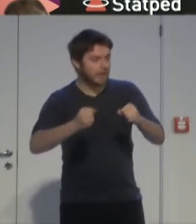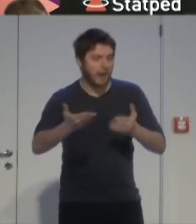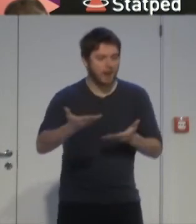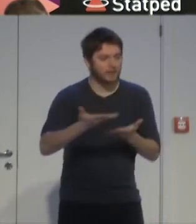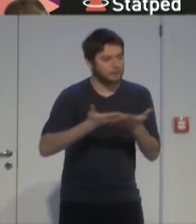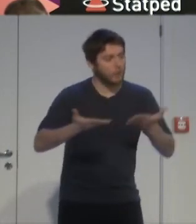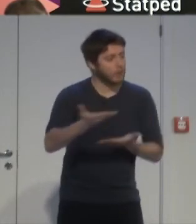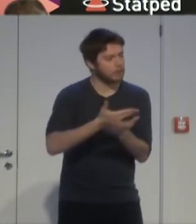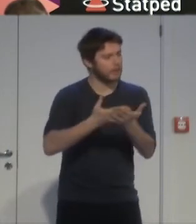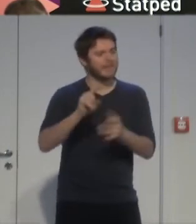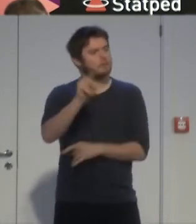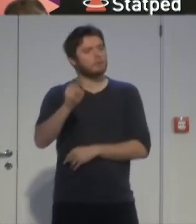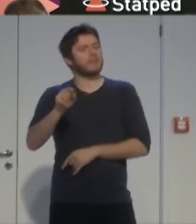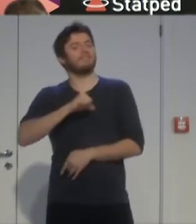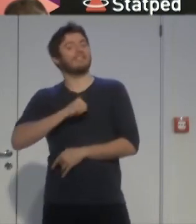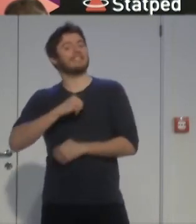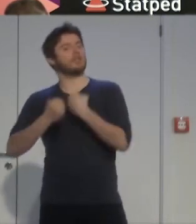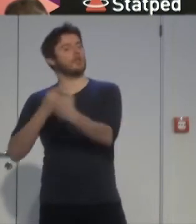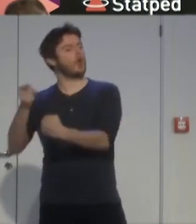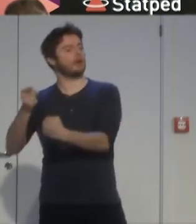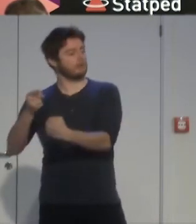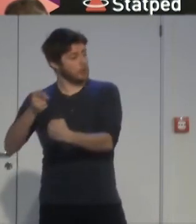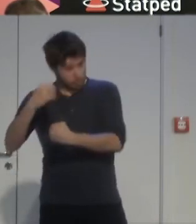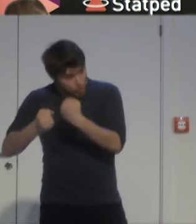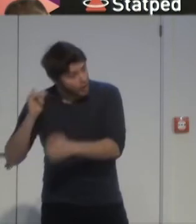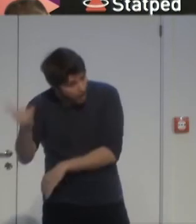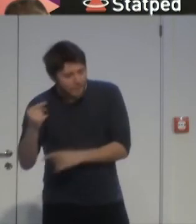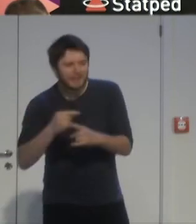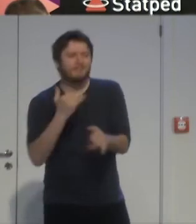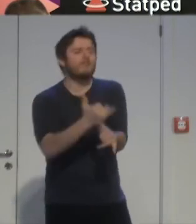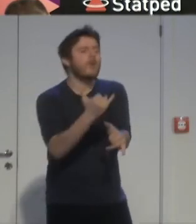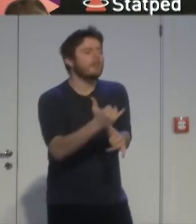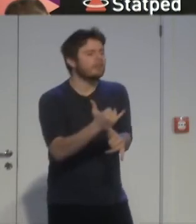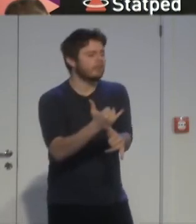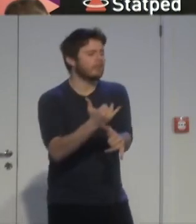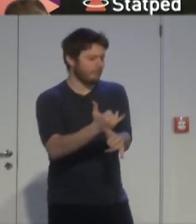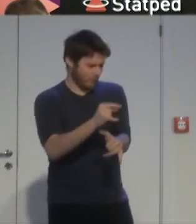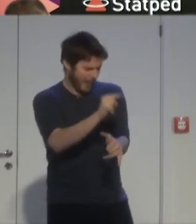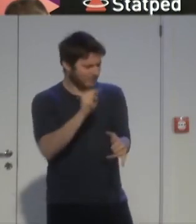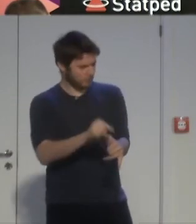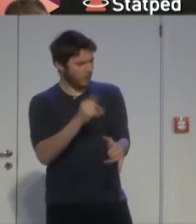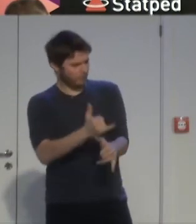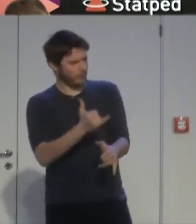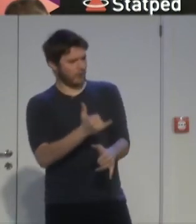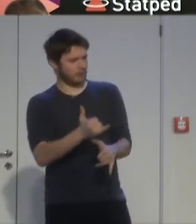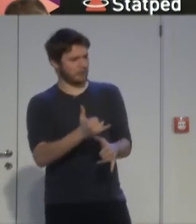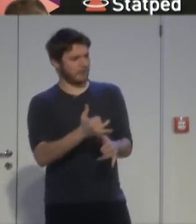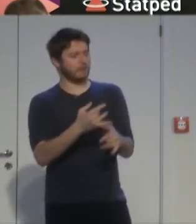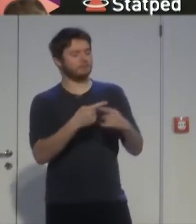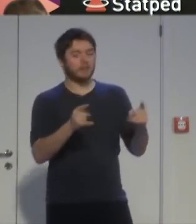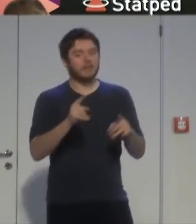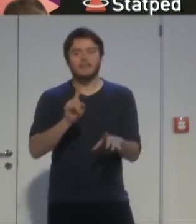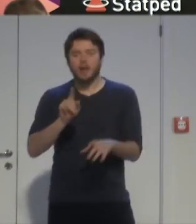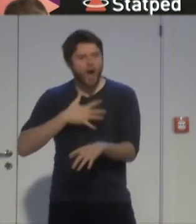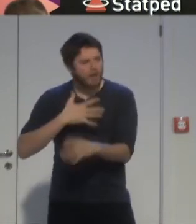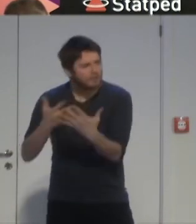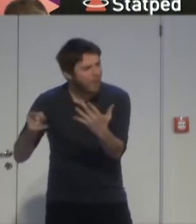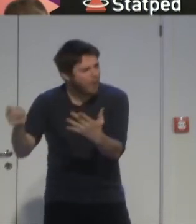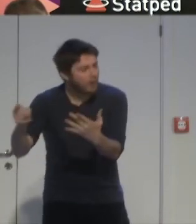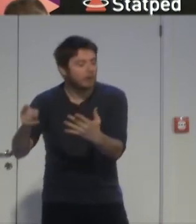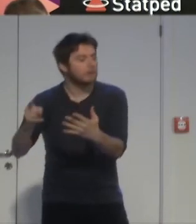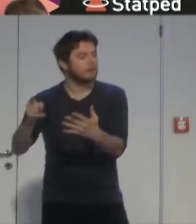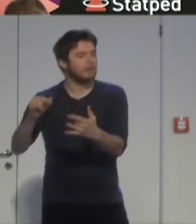of if they do it. It is a question of how they do it. That's also different from asking, do they have language, yes or